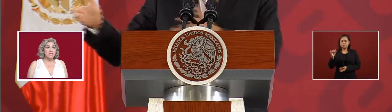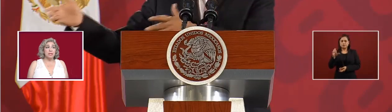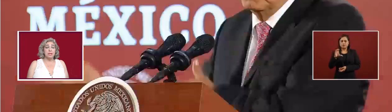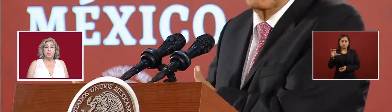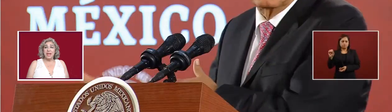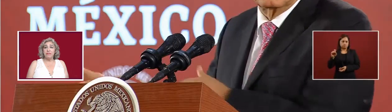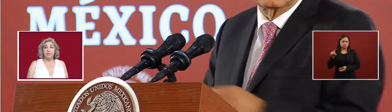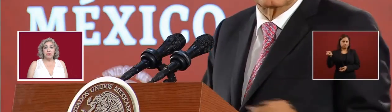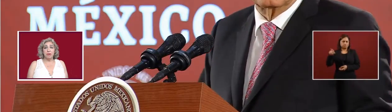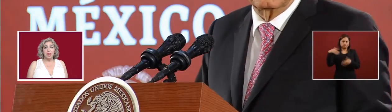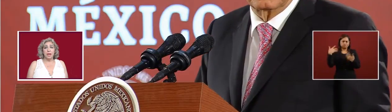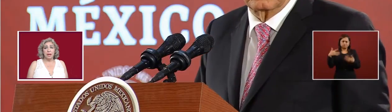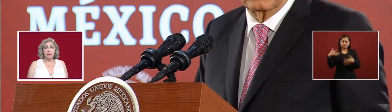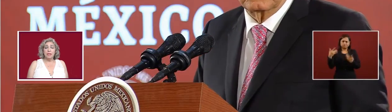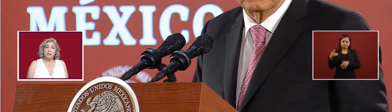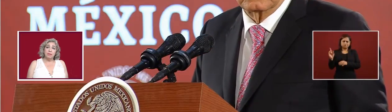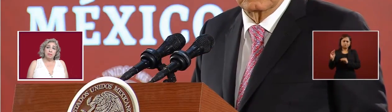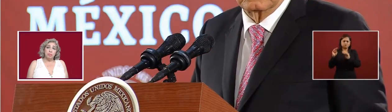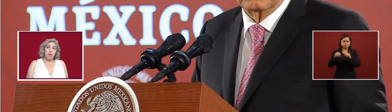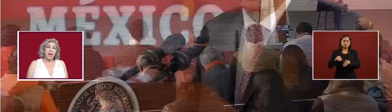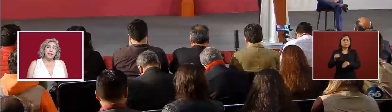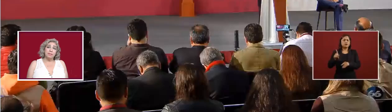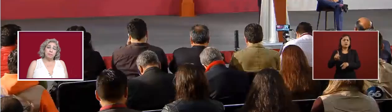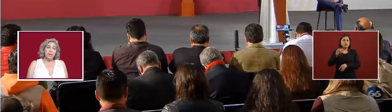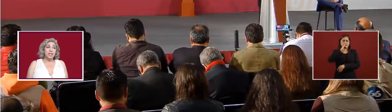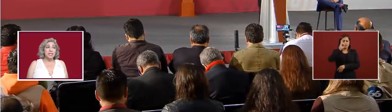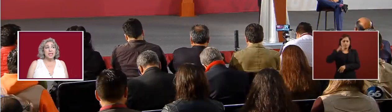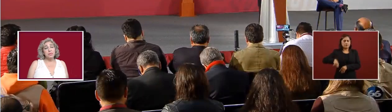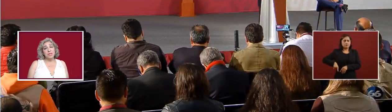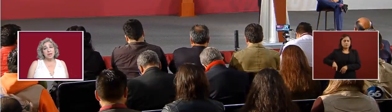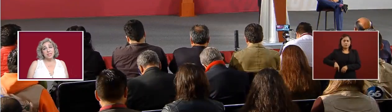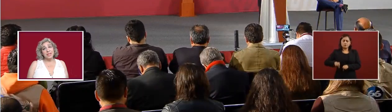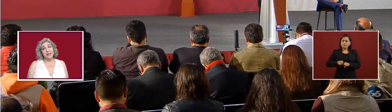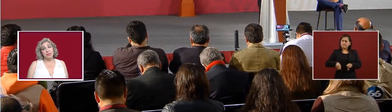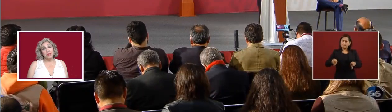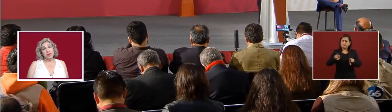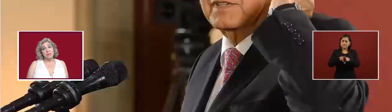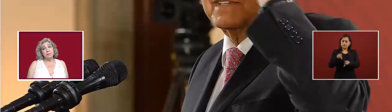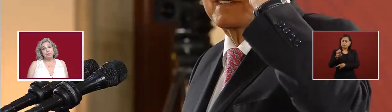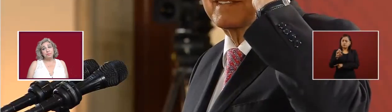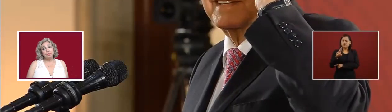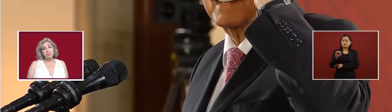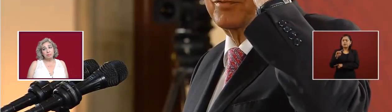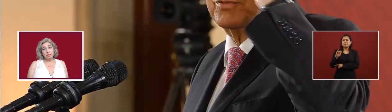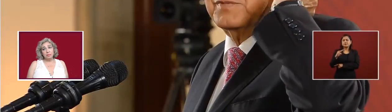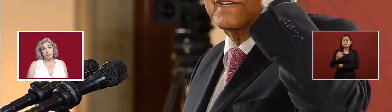It's a matter for pride, and the same with Ernestina Godoy.